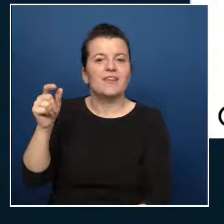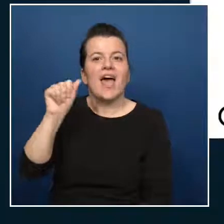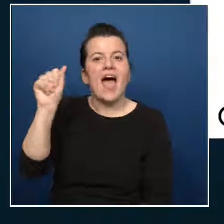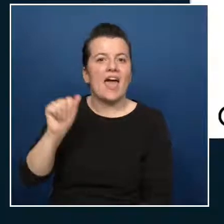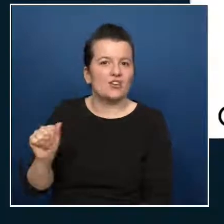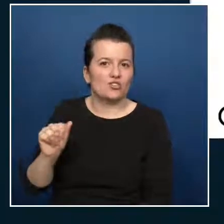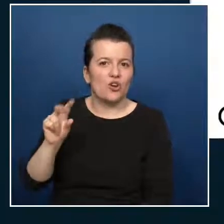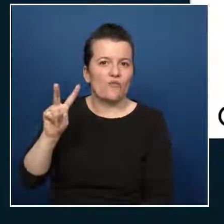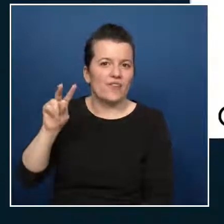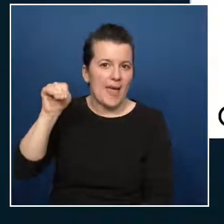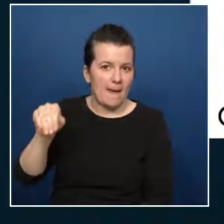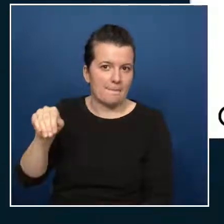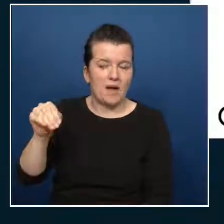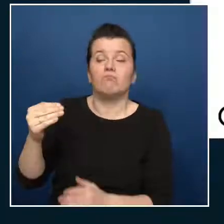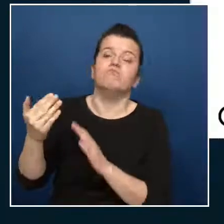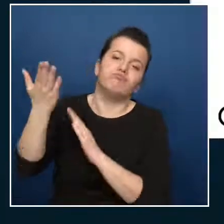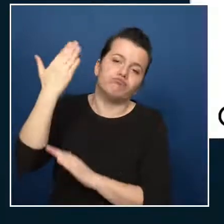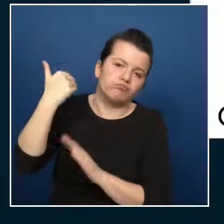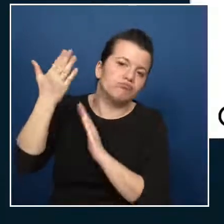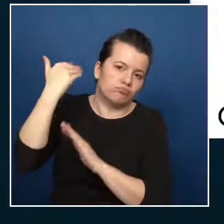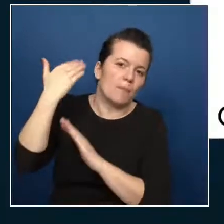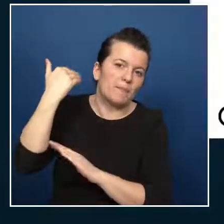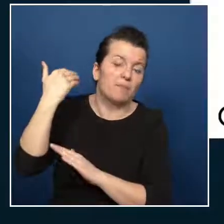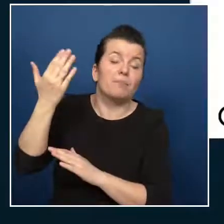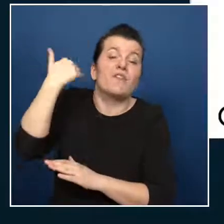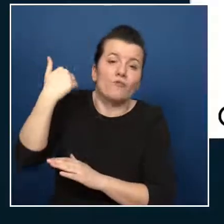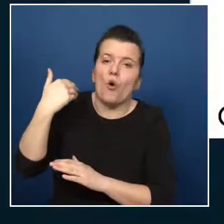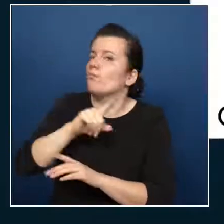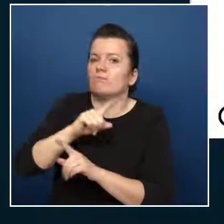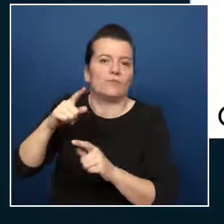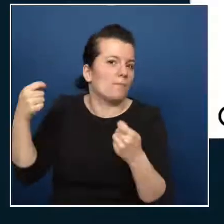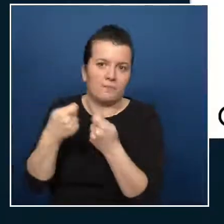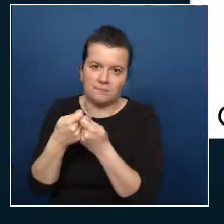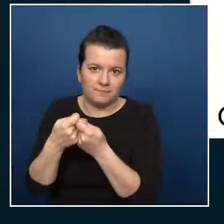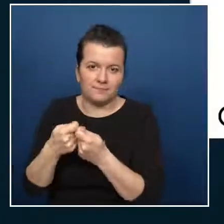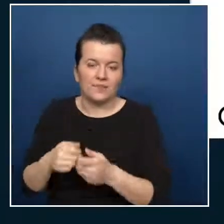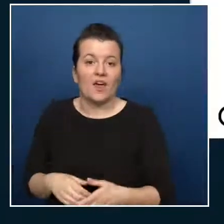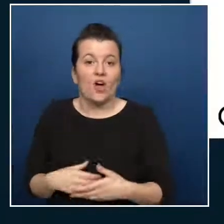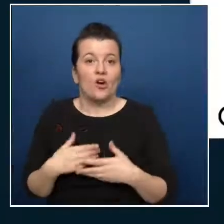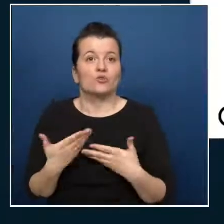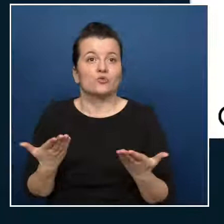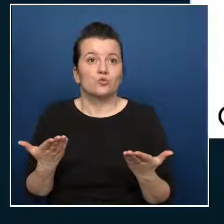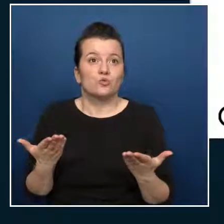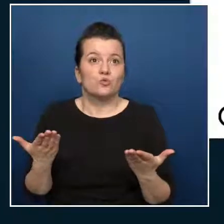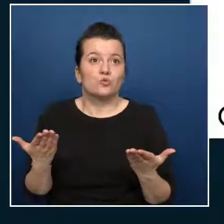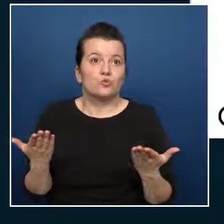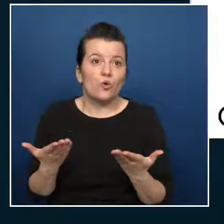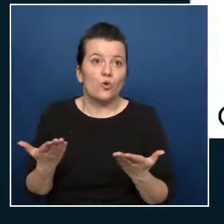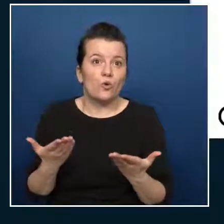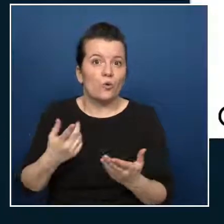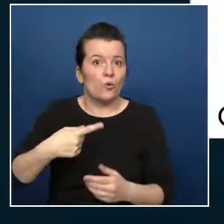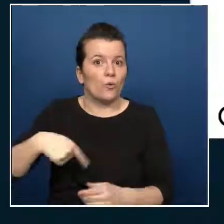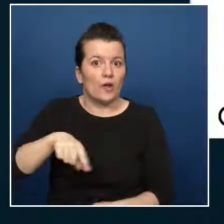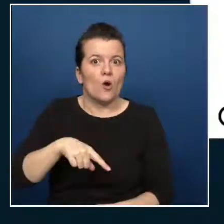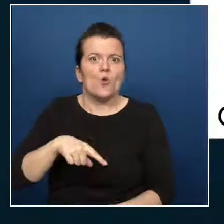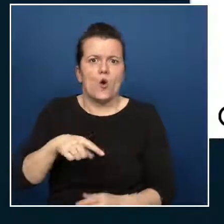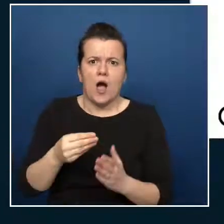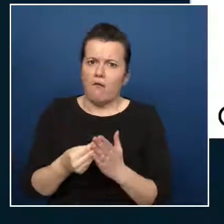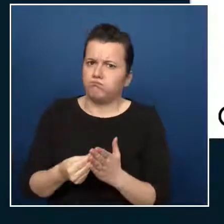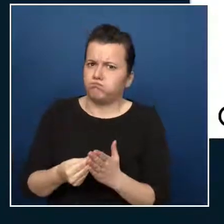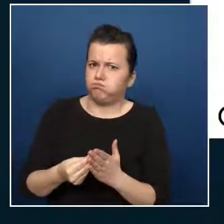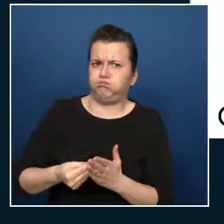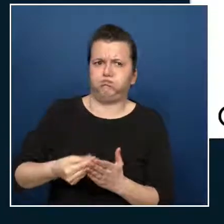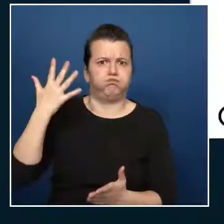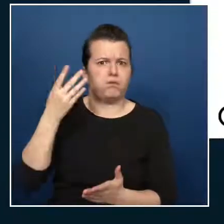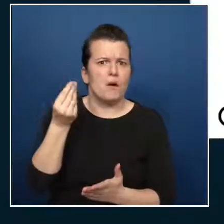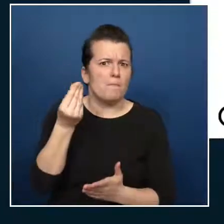years ago. So, and then the organization thought that it was too expensive and time